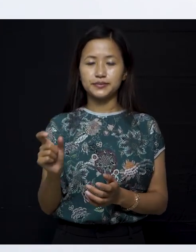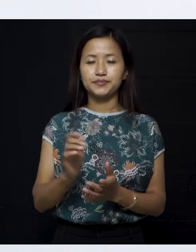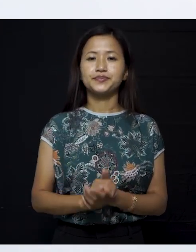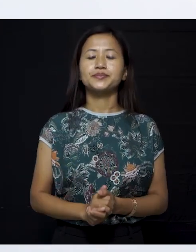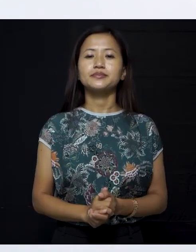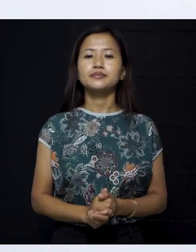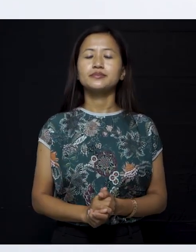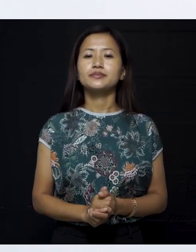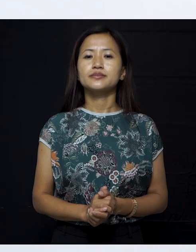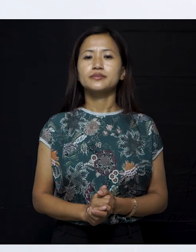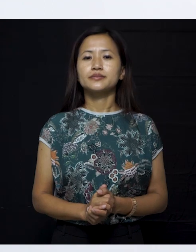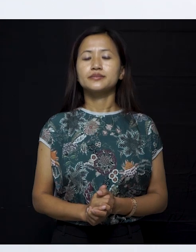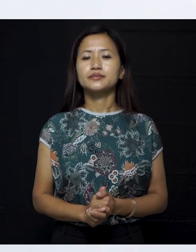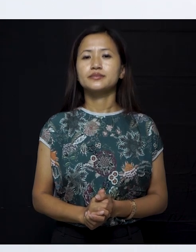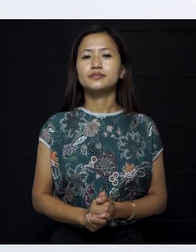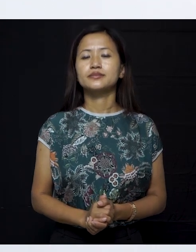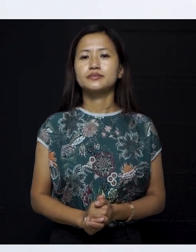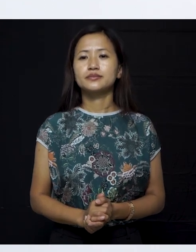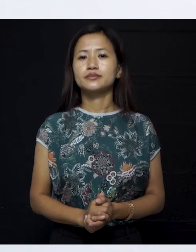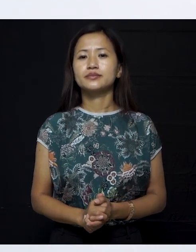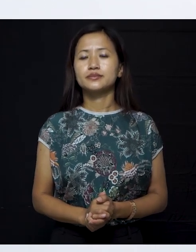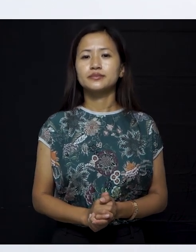achievement. Now,